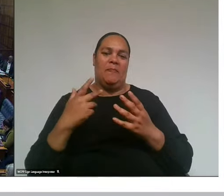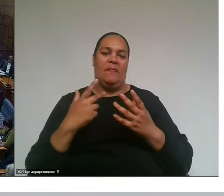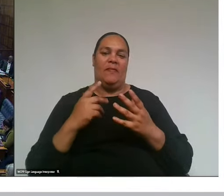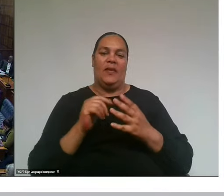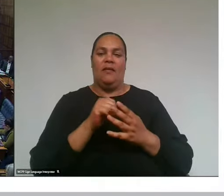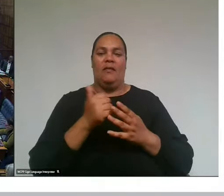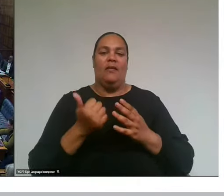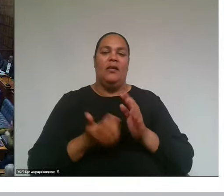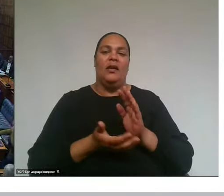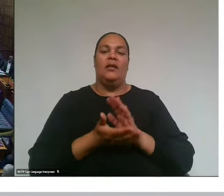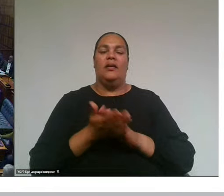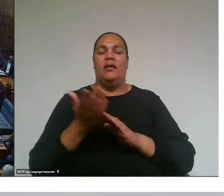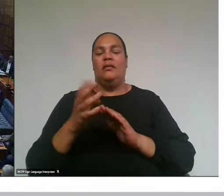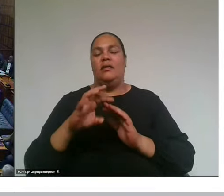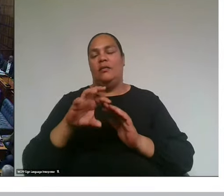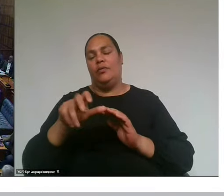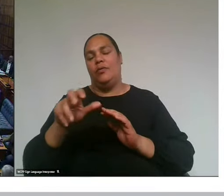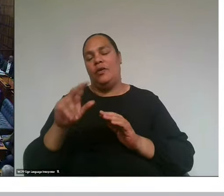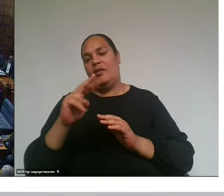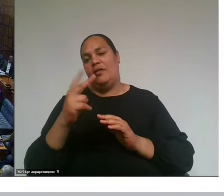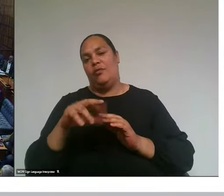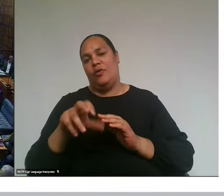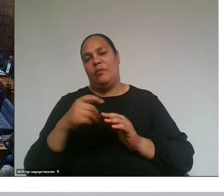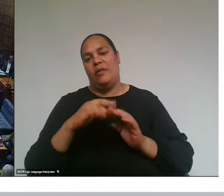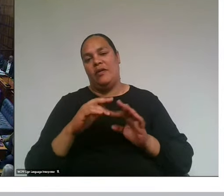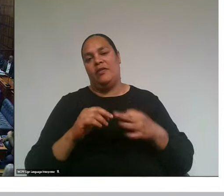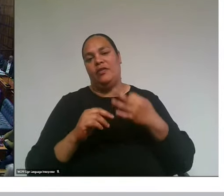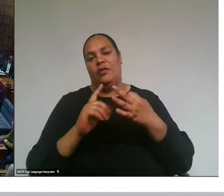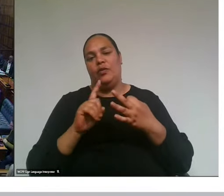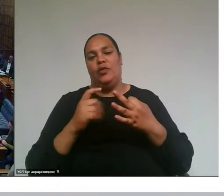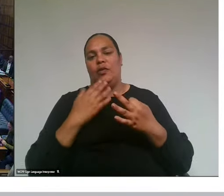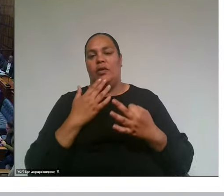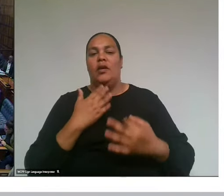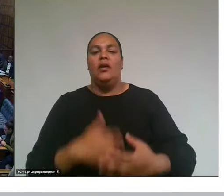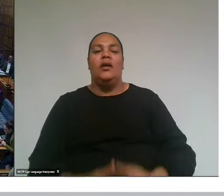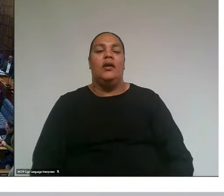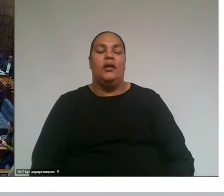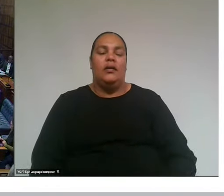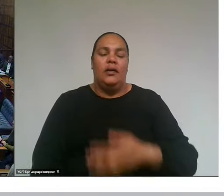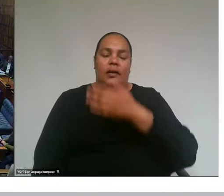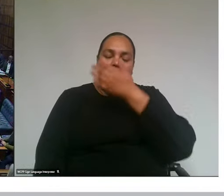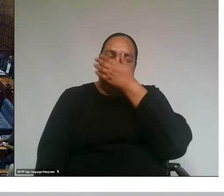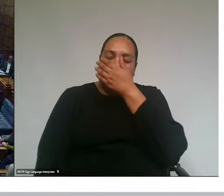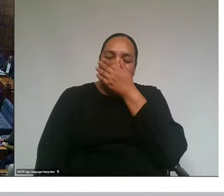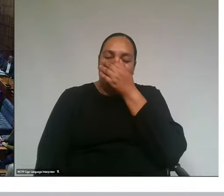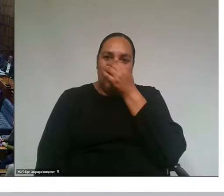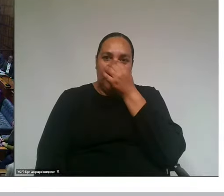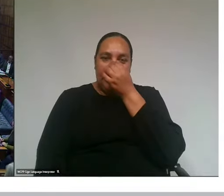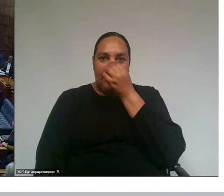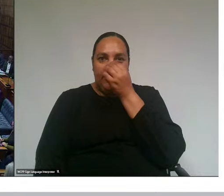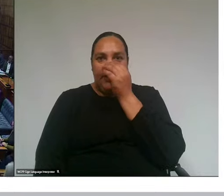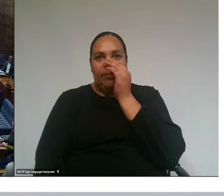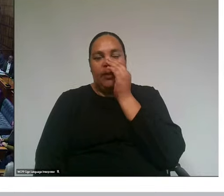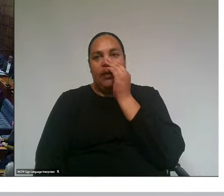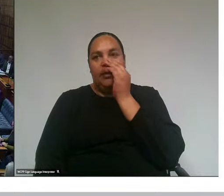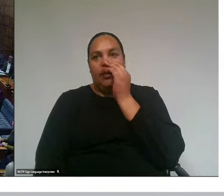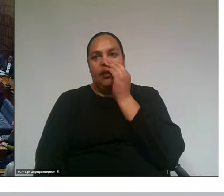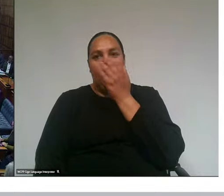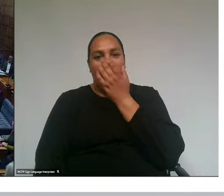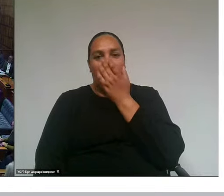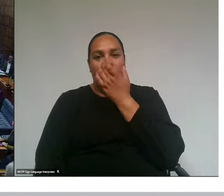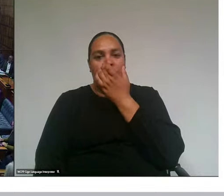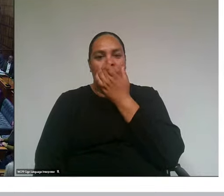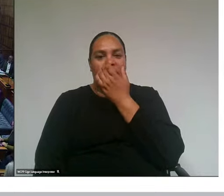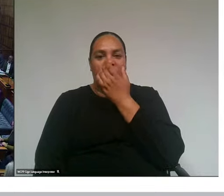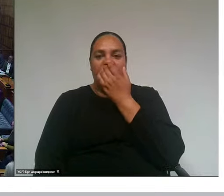other provinces those are my first three questions thank you thank you chair sorry thank you member members are there